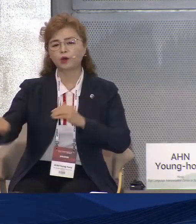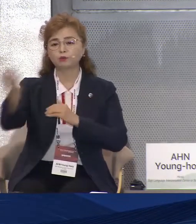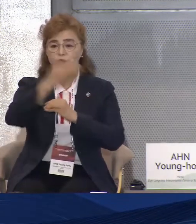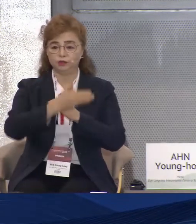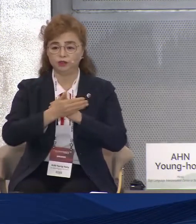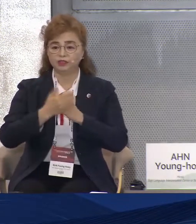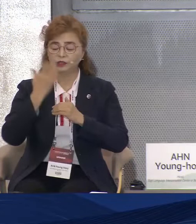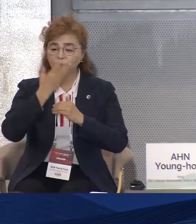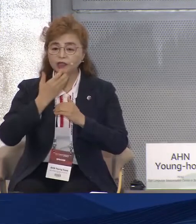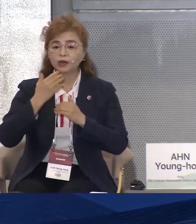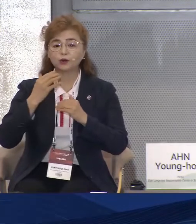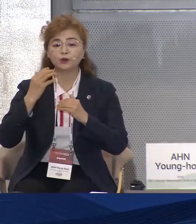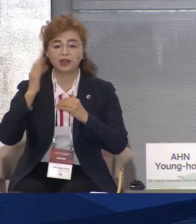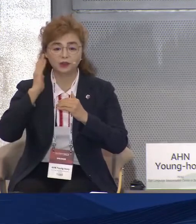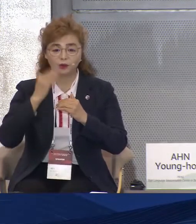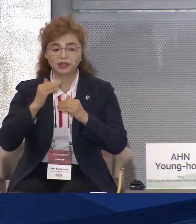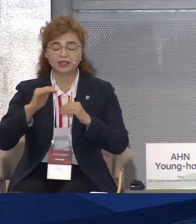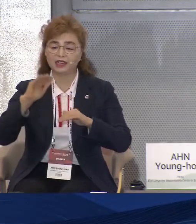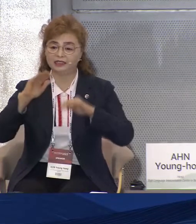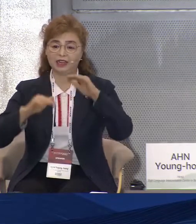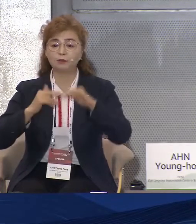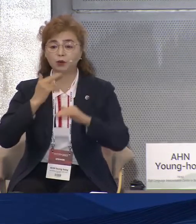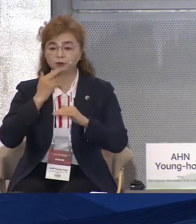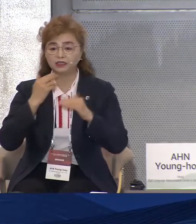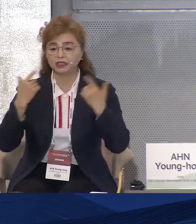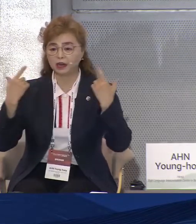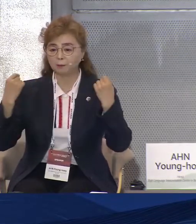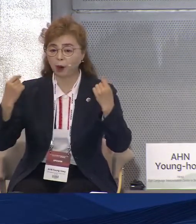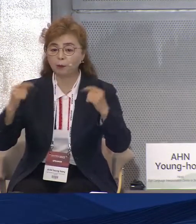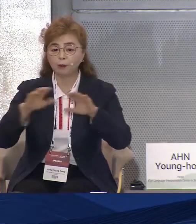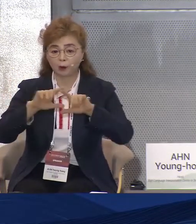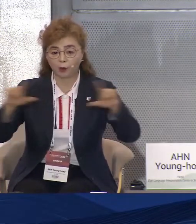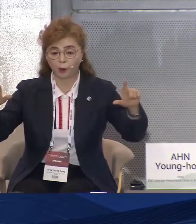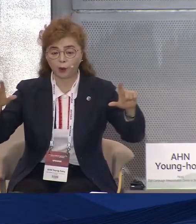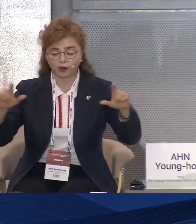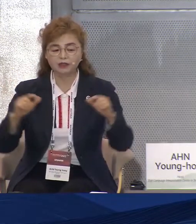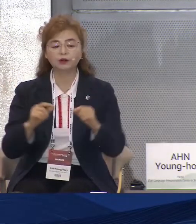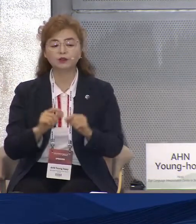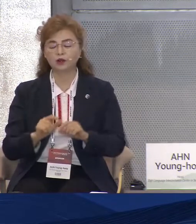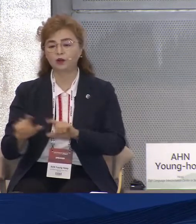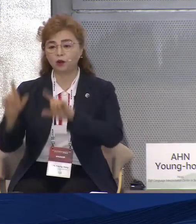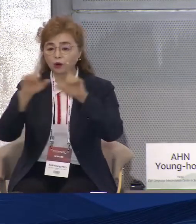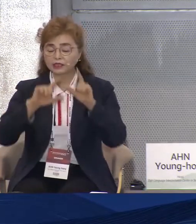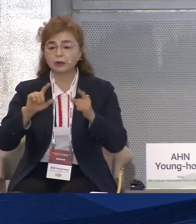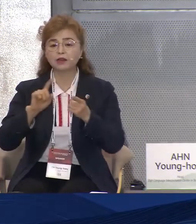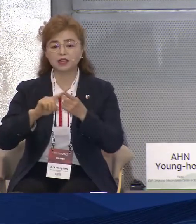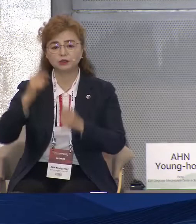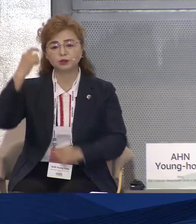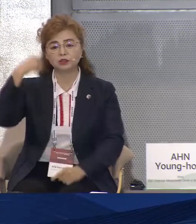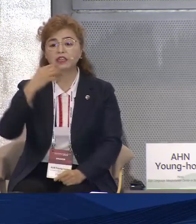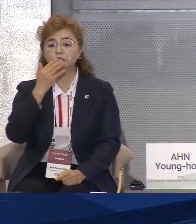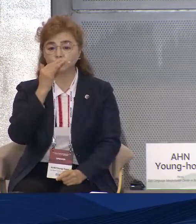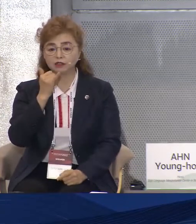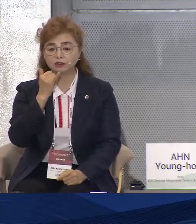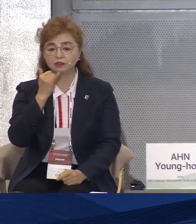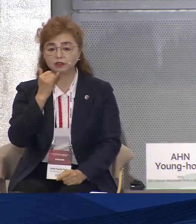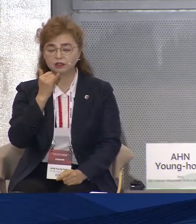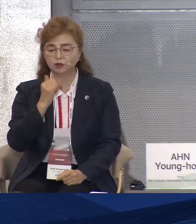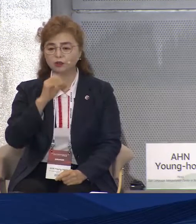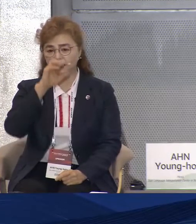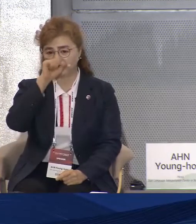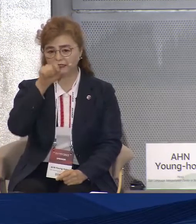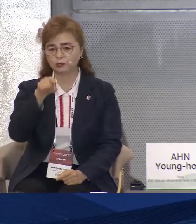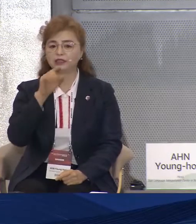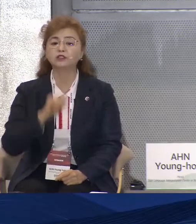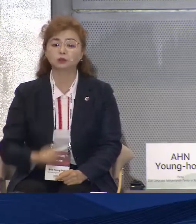language interpretation, and they can also feel that they are just like you, that they are